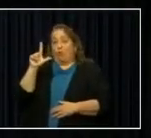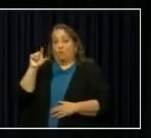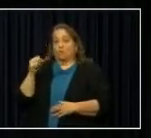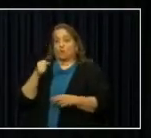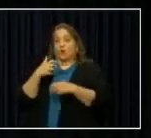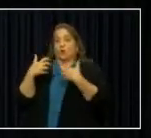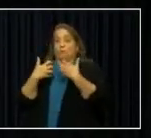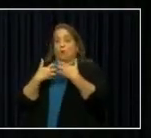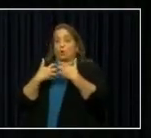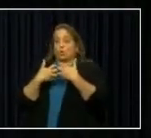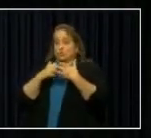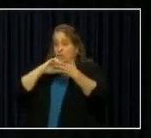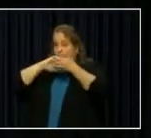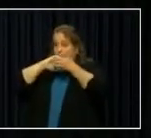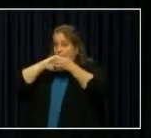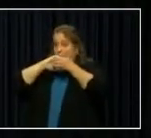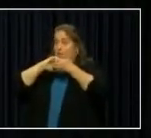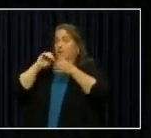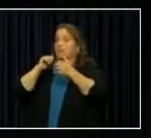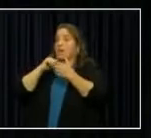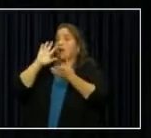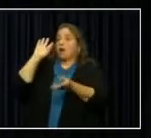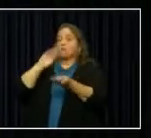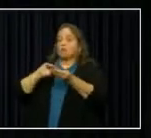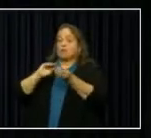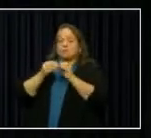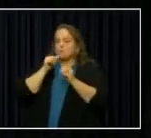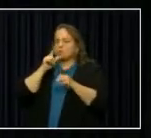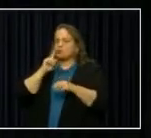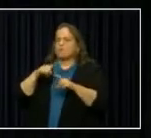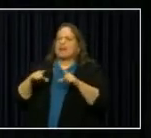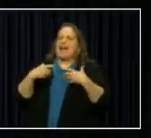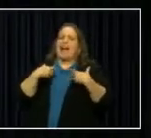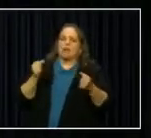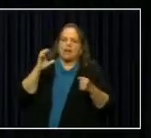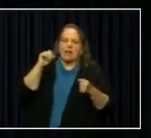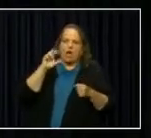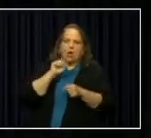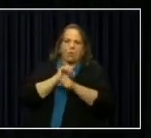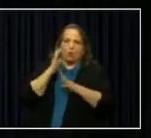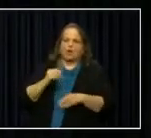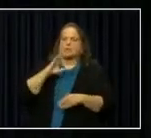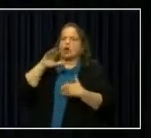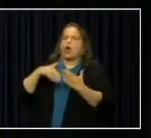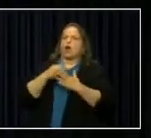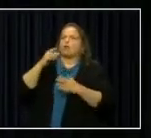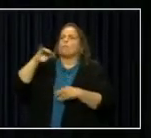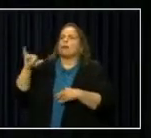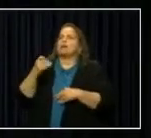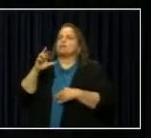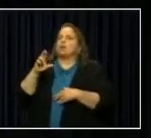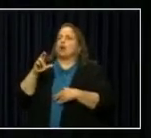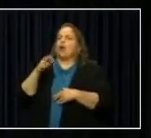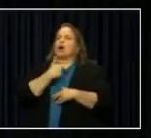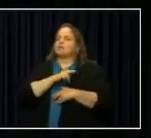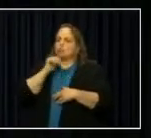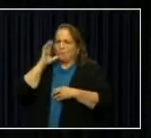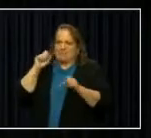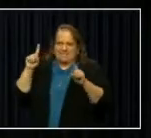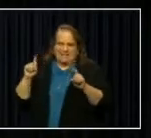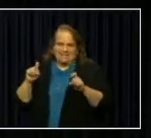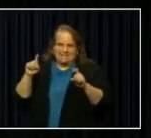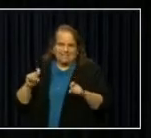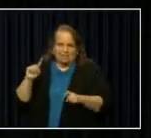announced. I'm not sure about the overall numbers, but yes, healthcare workers in all the major hospital systems are going to be tested